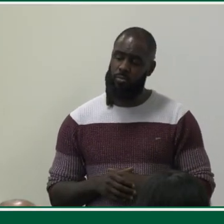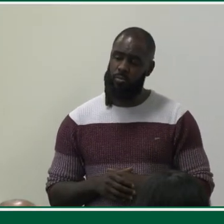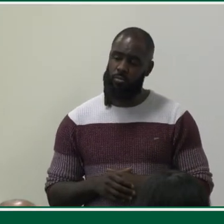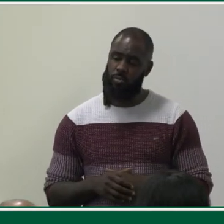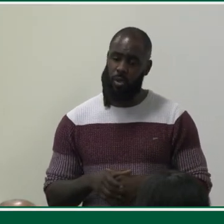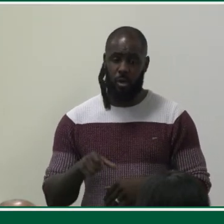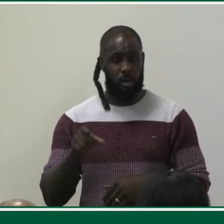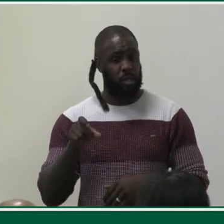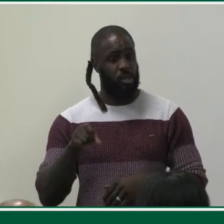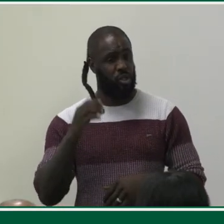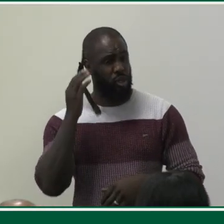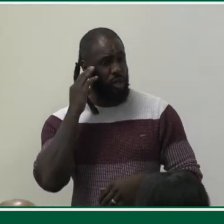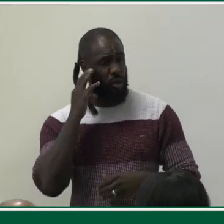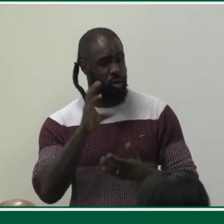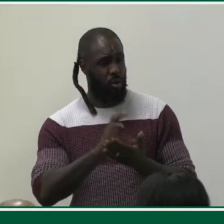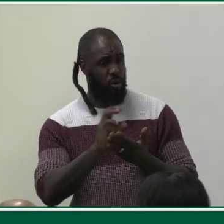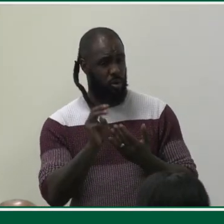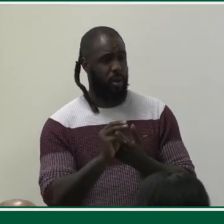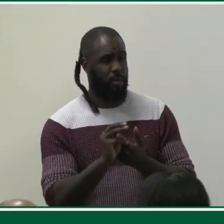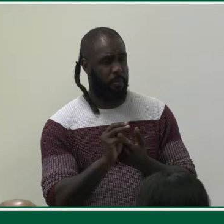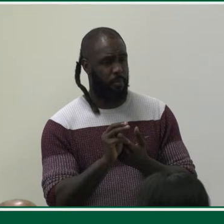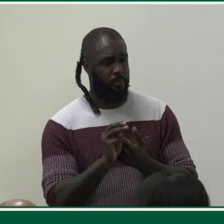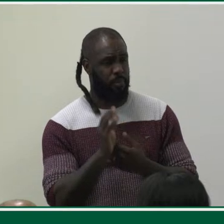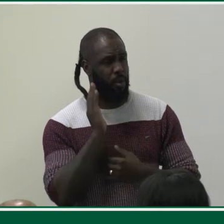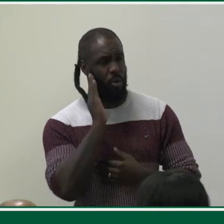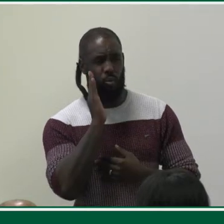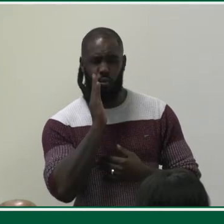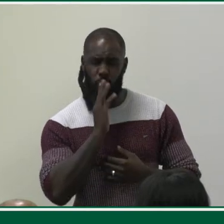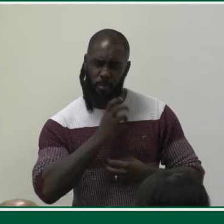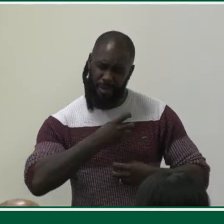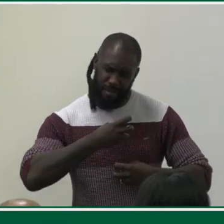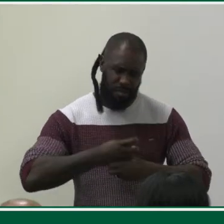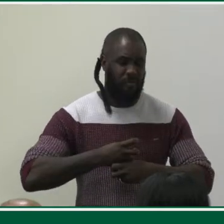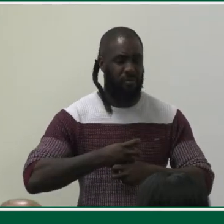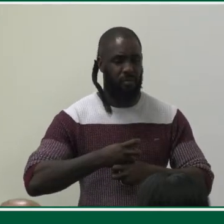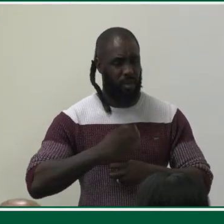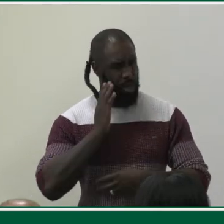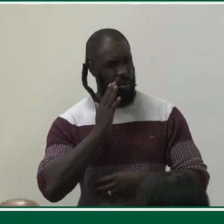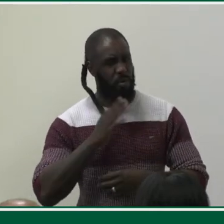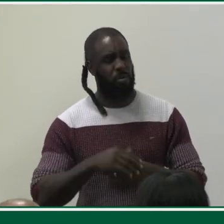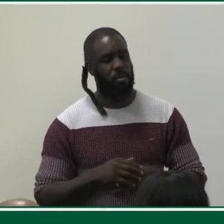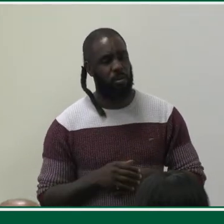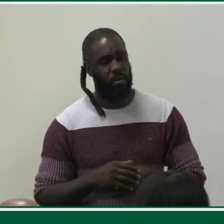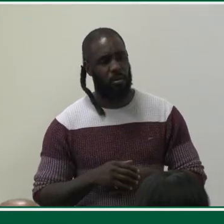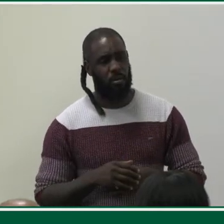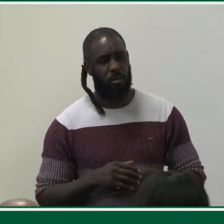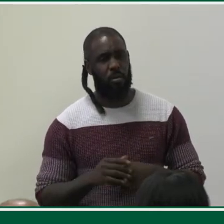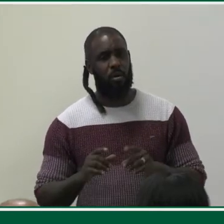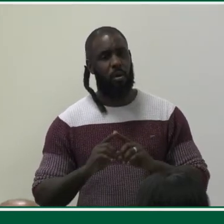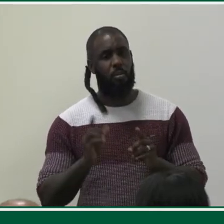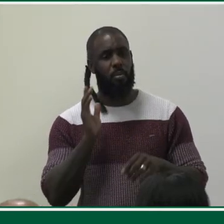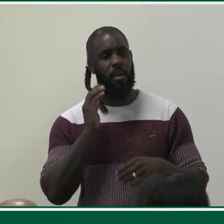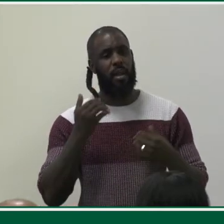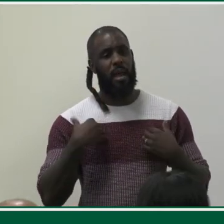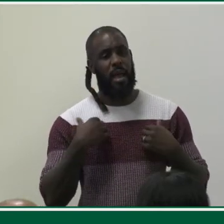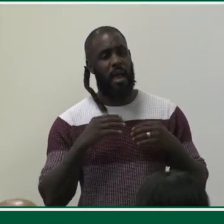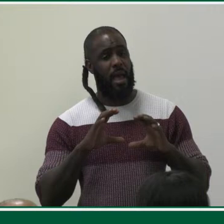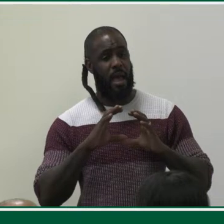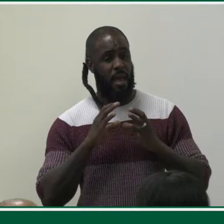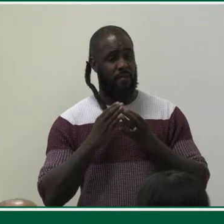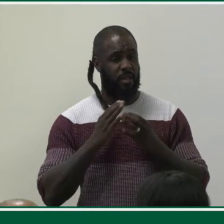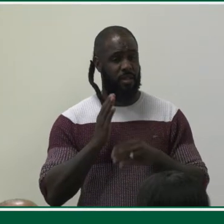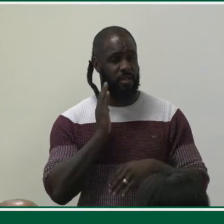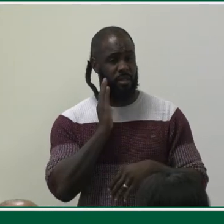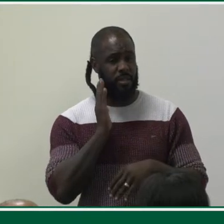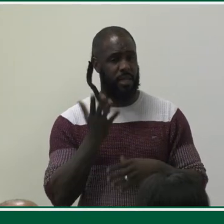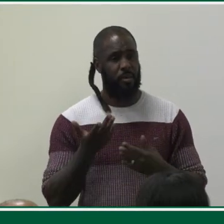They also should know that the curriculum is going to be rigorous, and then we'll make sure that they get classes that are going to